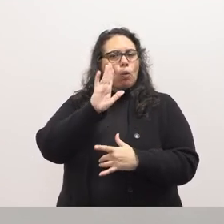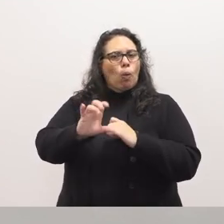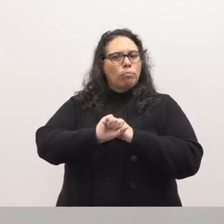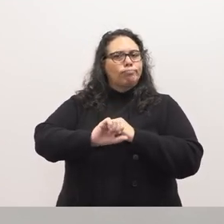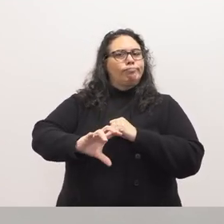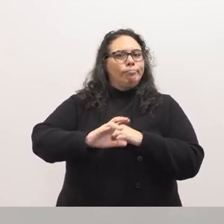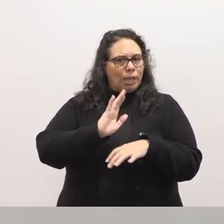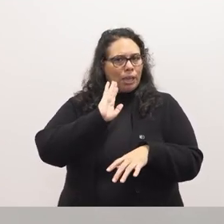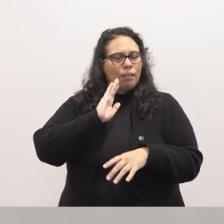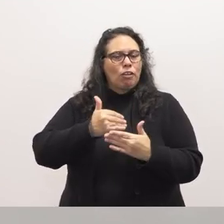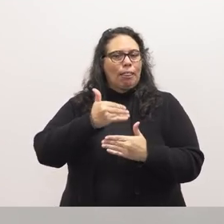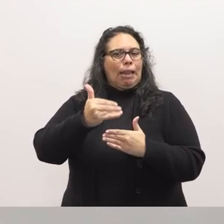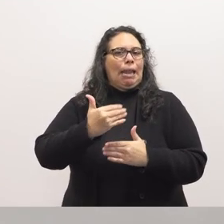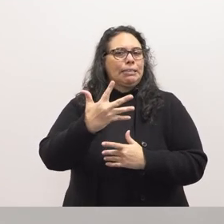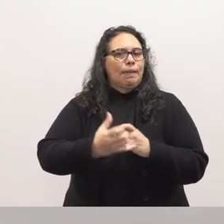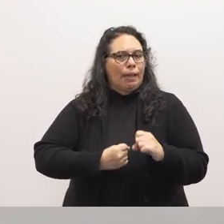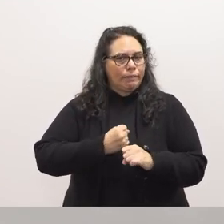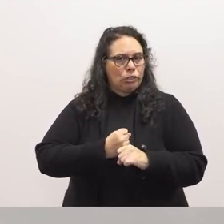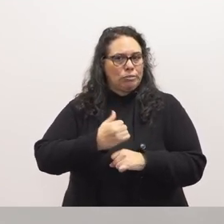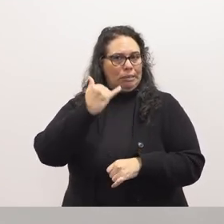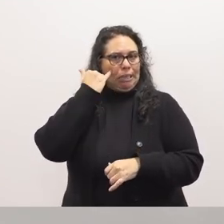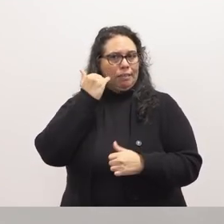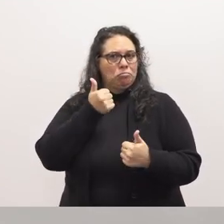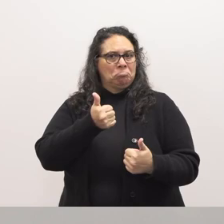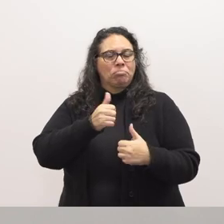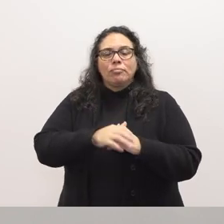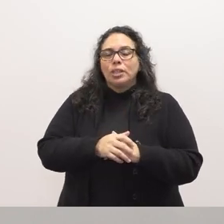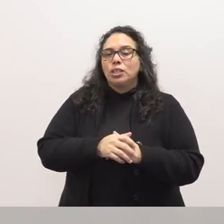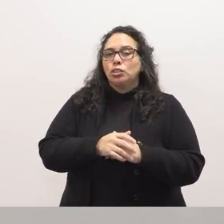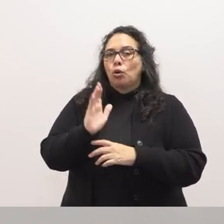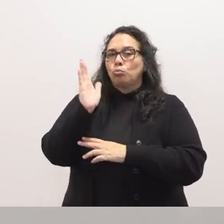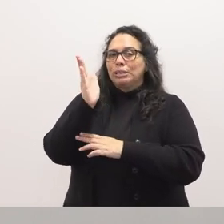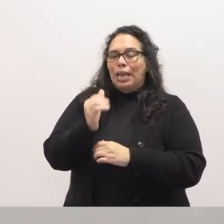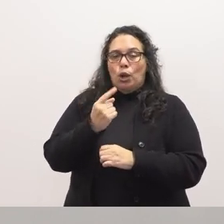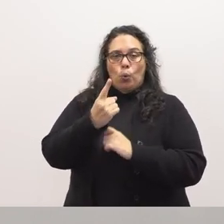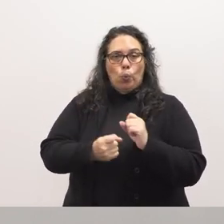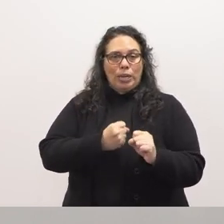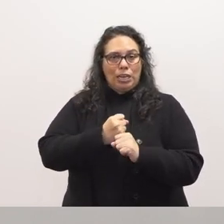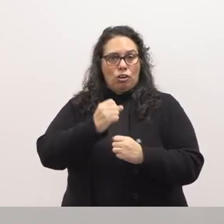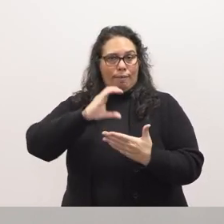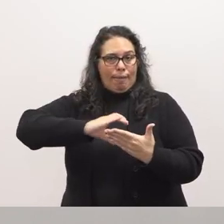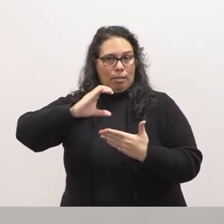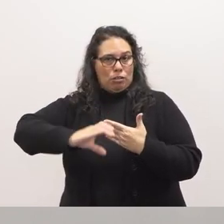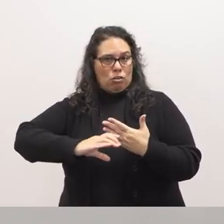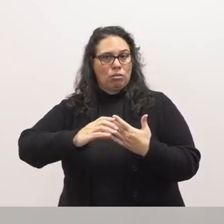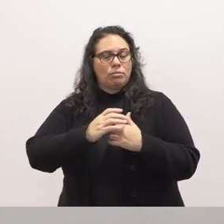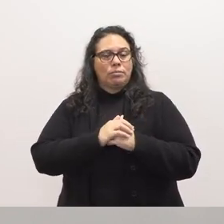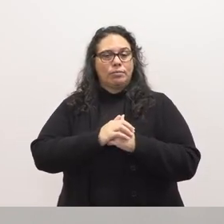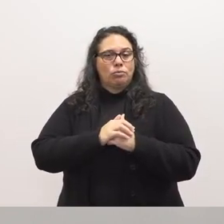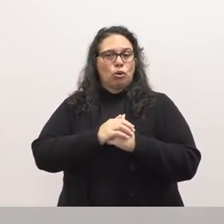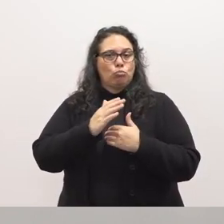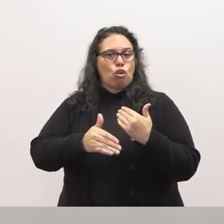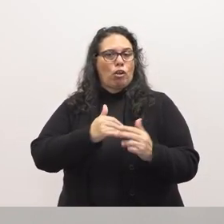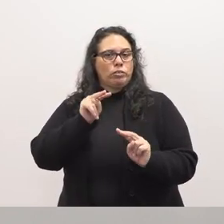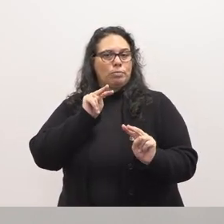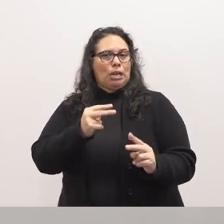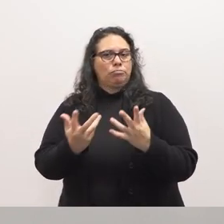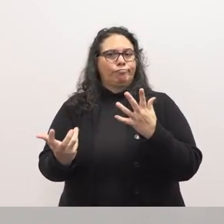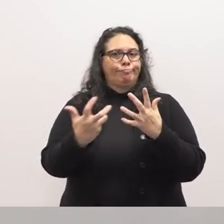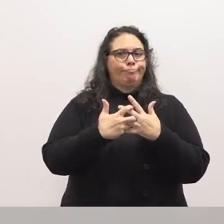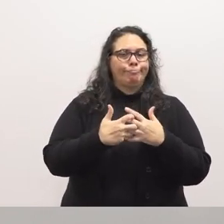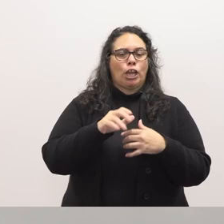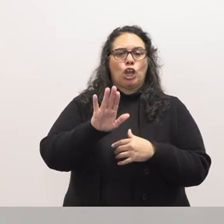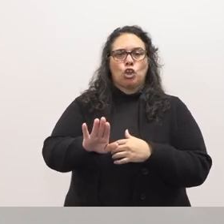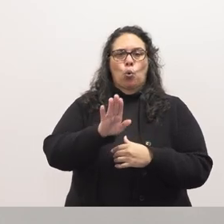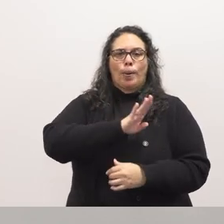if you will, for the next 5 years. So we're going to present to you tonight a one-year calendar for progress monitoring aligned to your board goals and